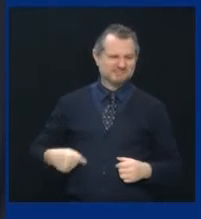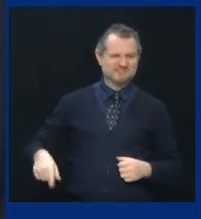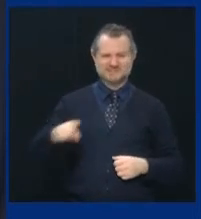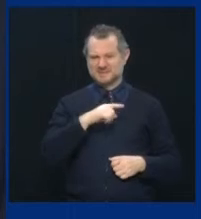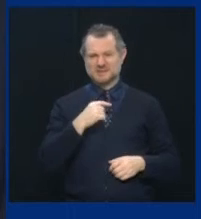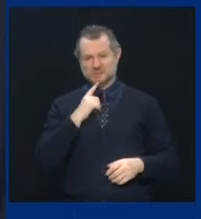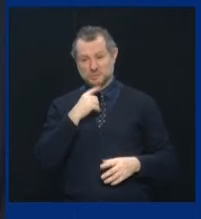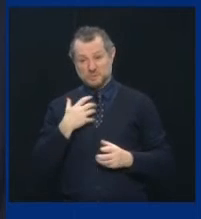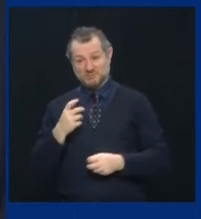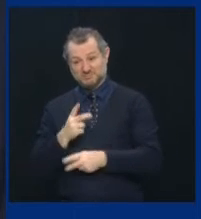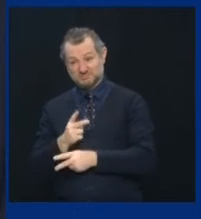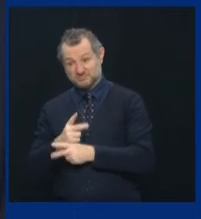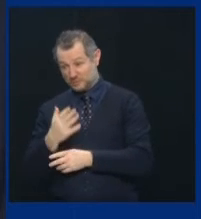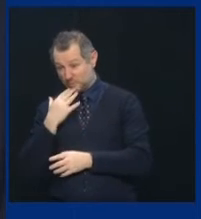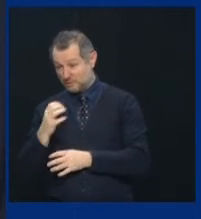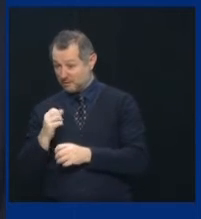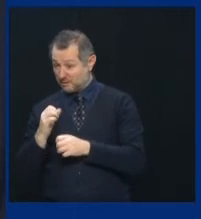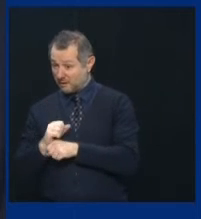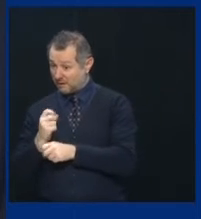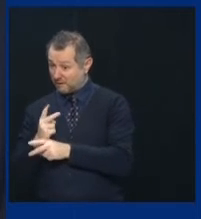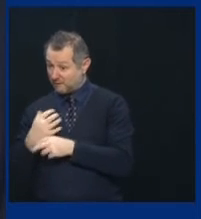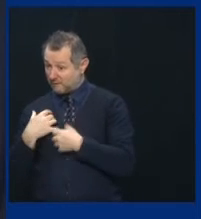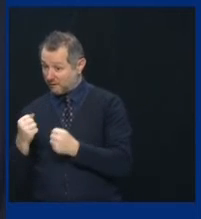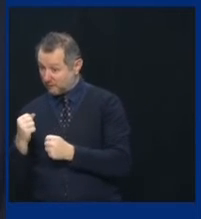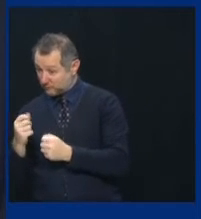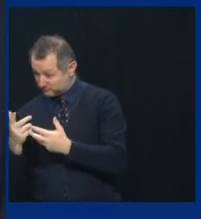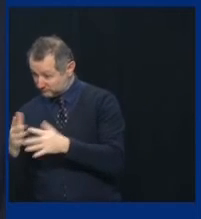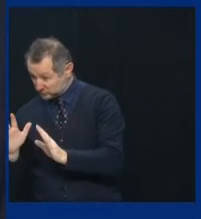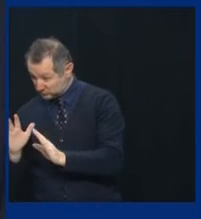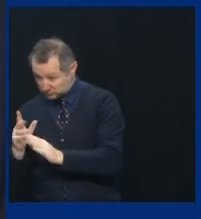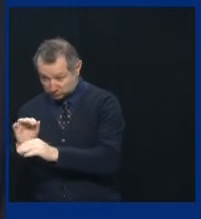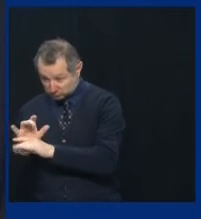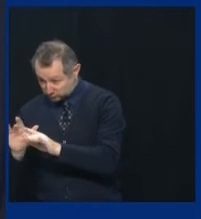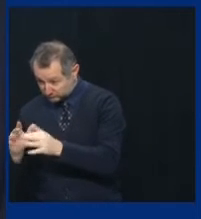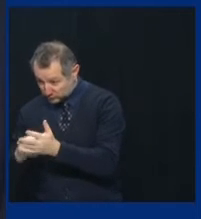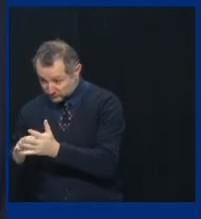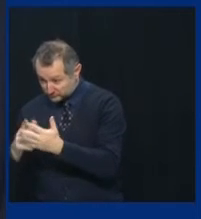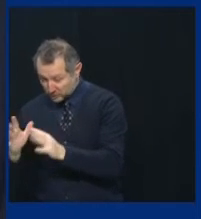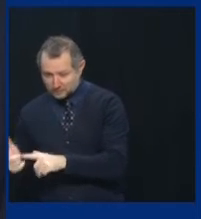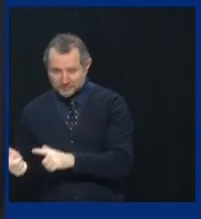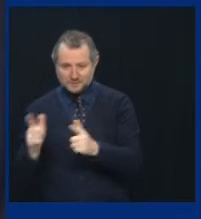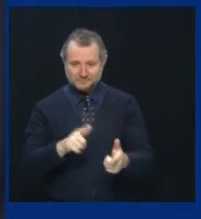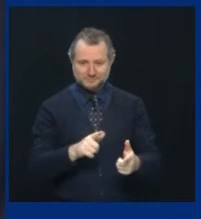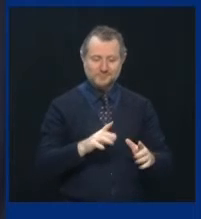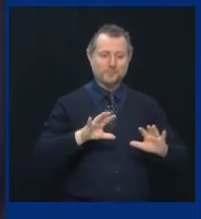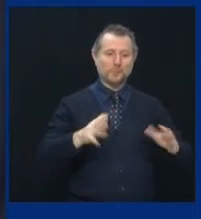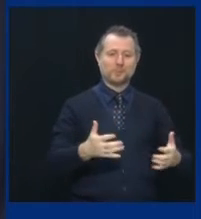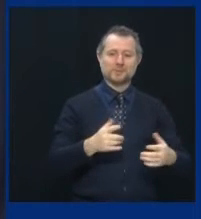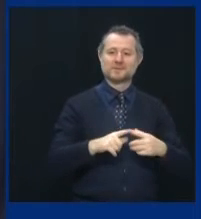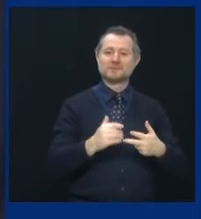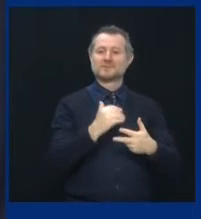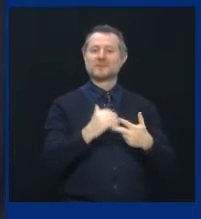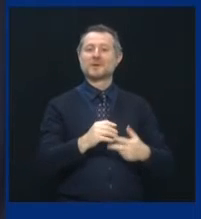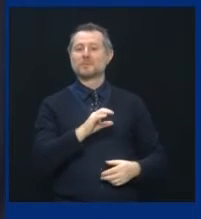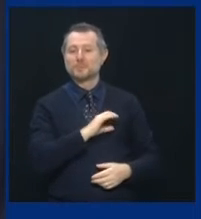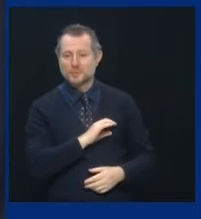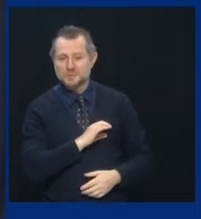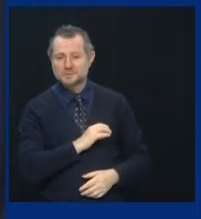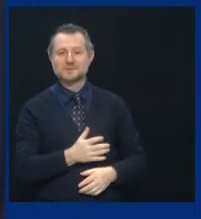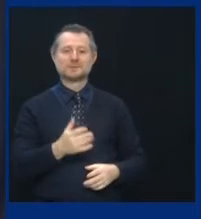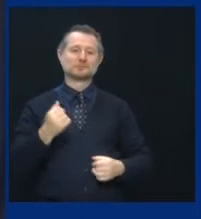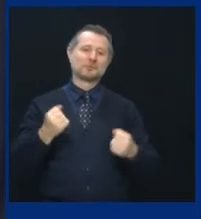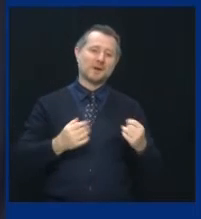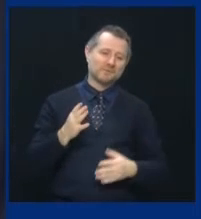workers so we can get to the next tranche, which are the police and the bus drivers and the